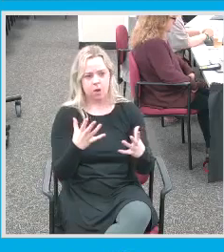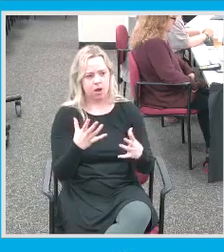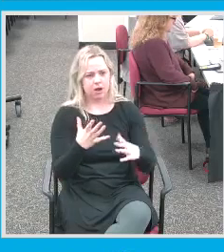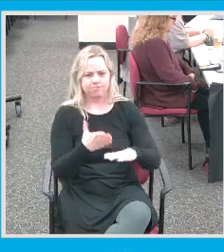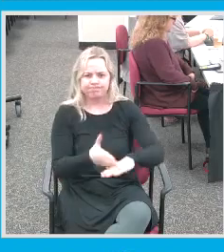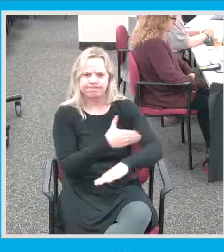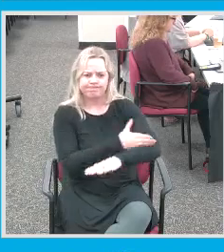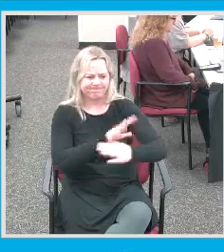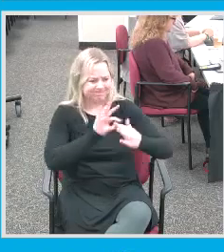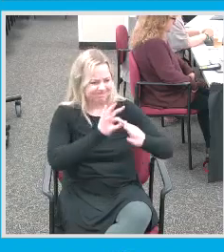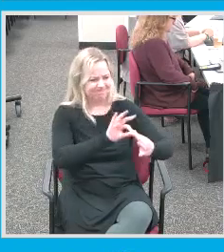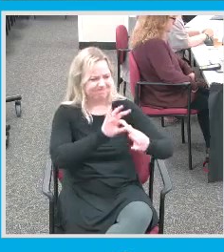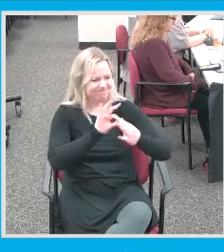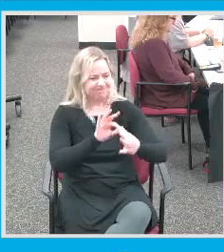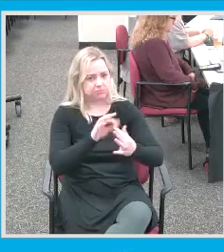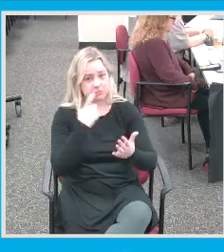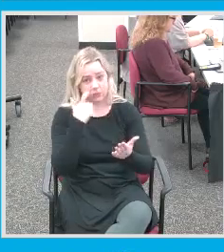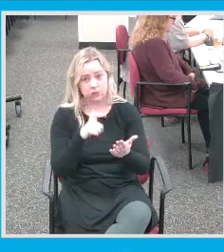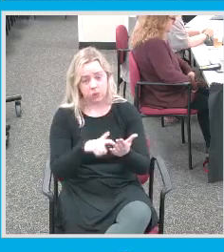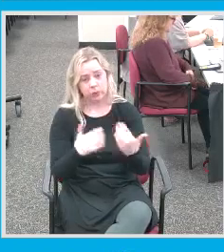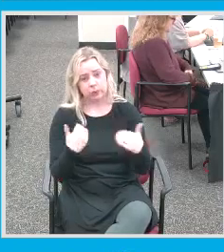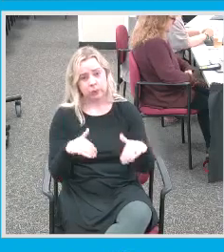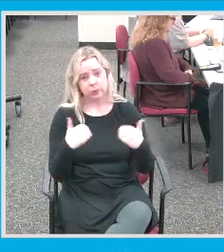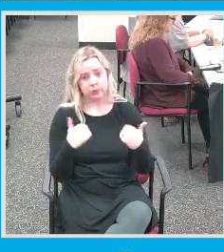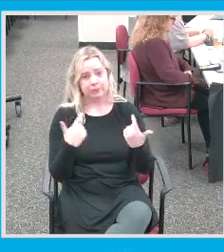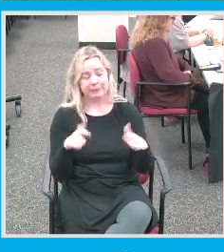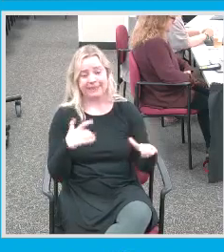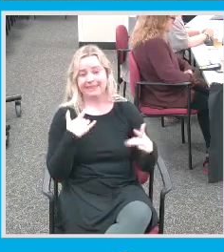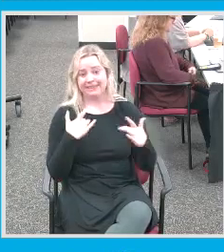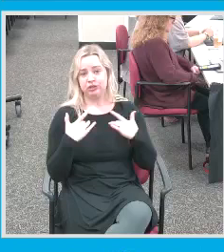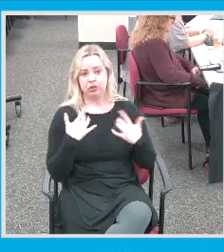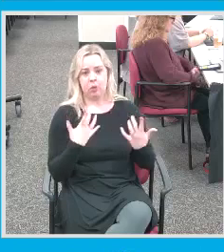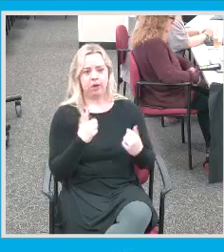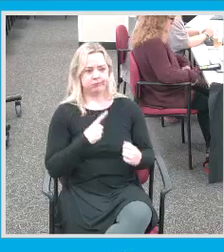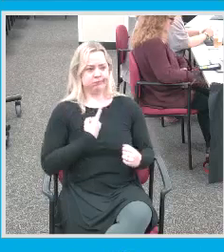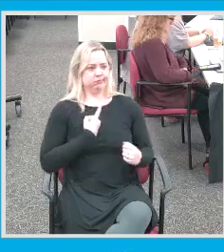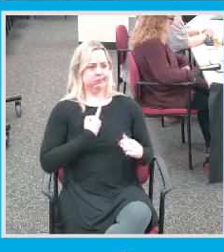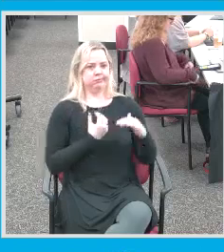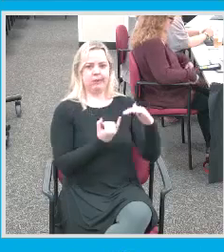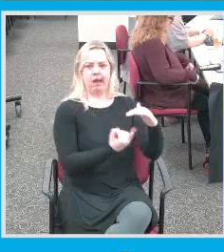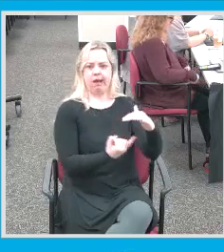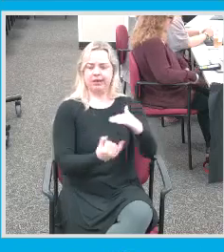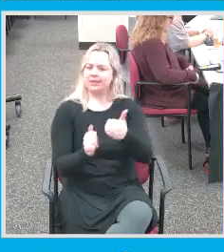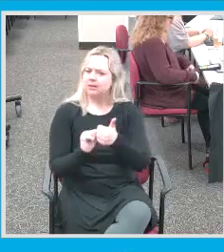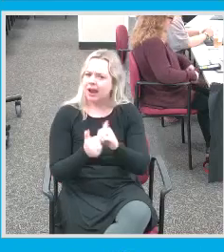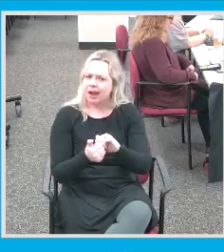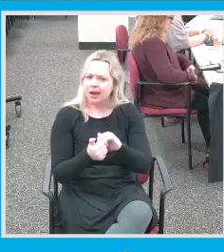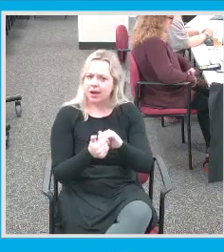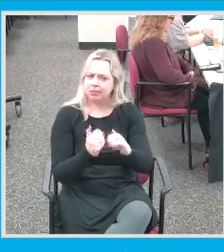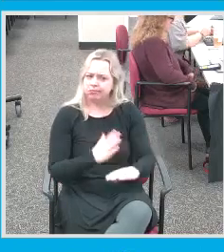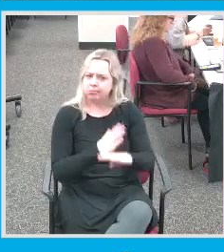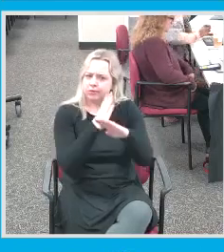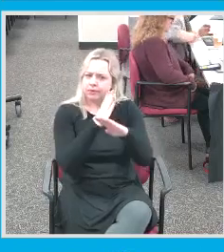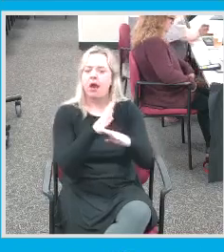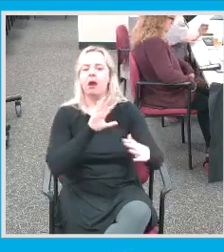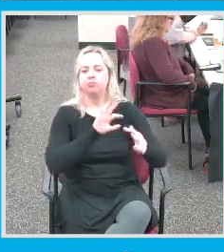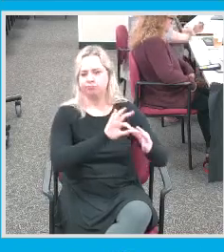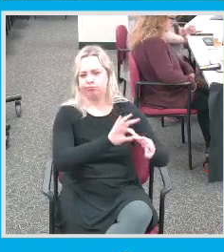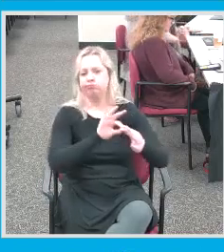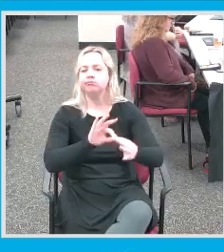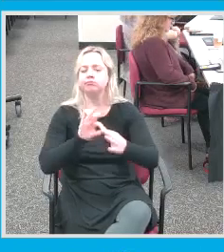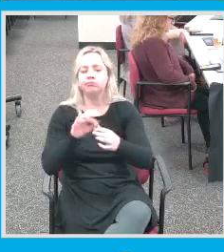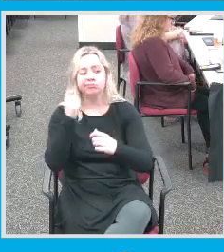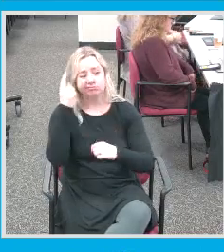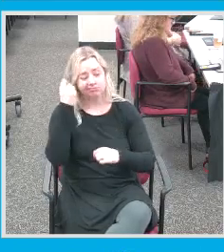So we saw isolation was a concern. How do we combat isolation? Through building connection. And it's a suicide